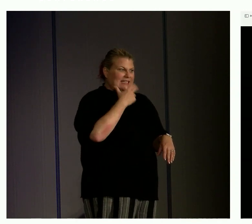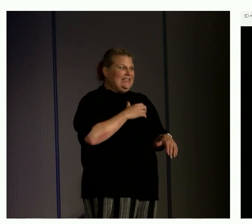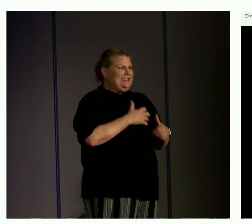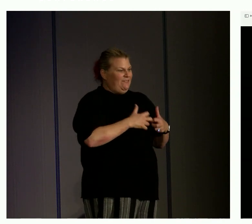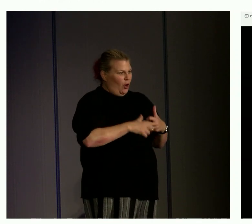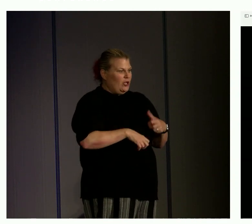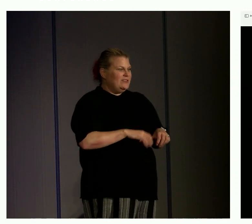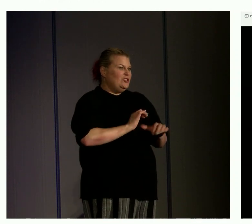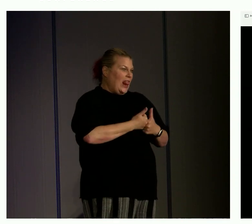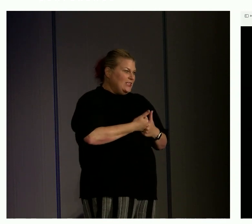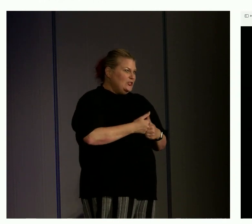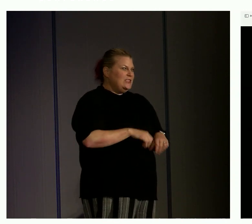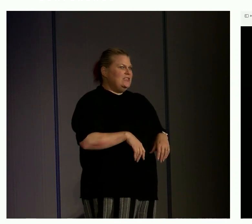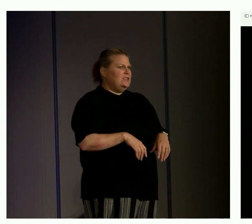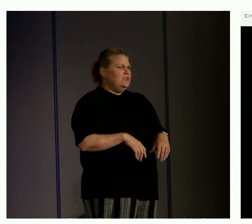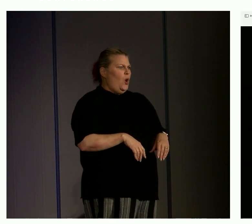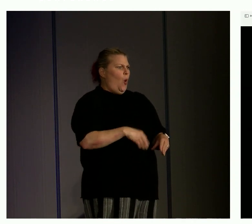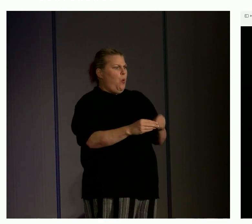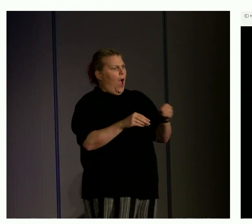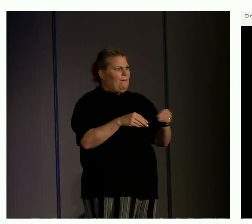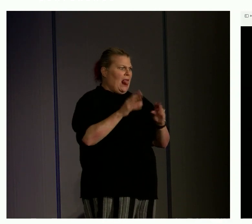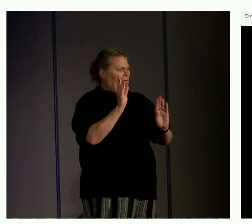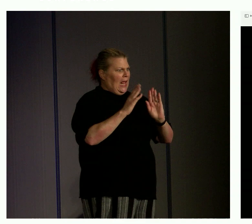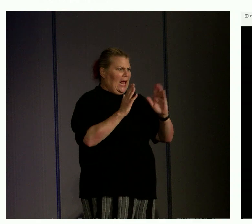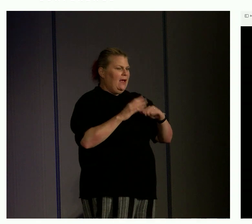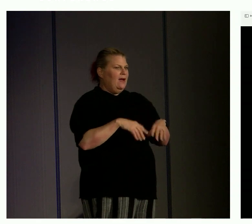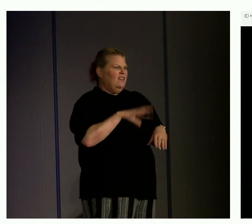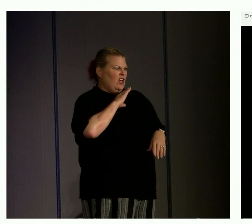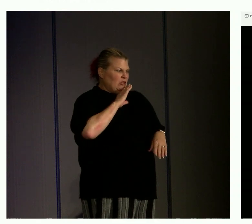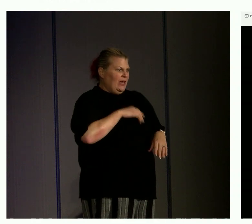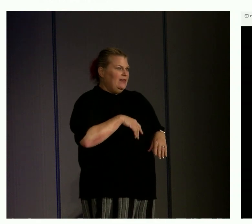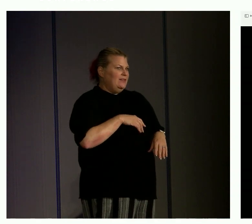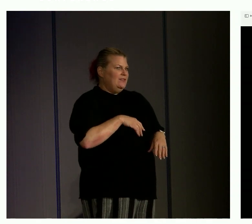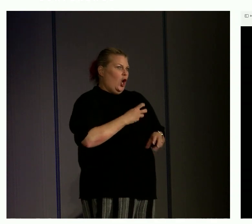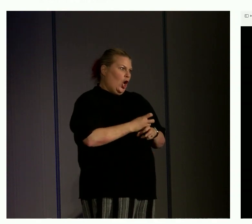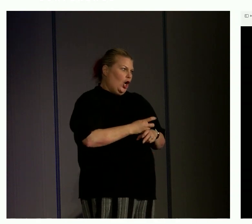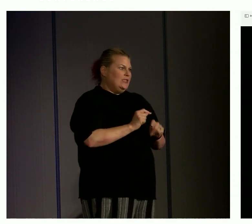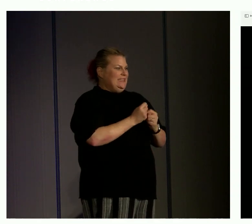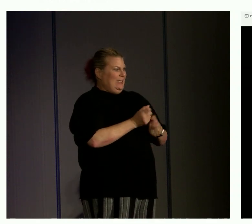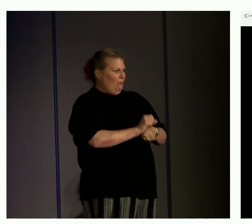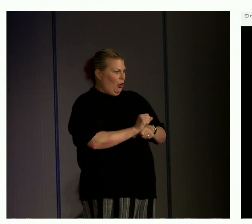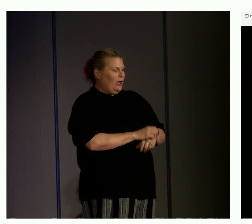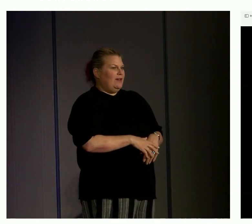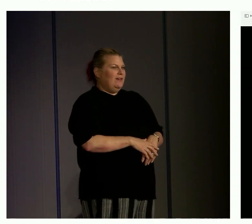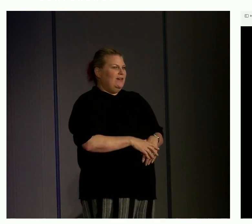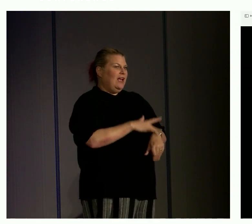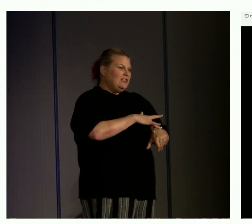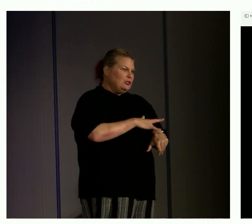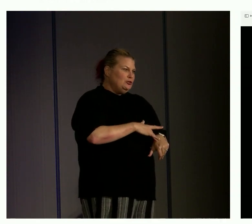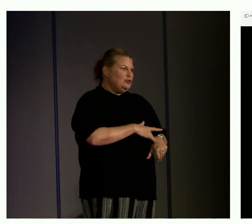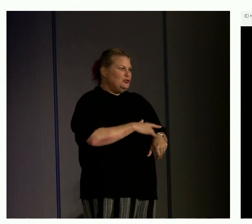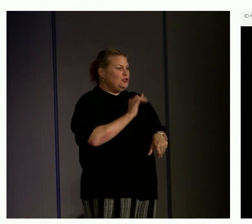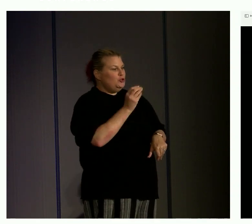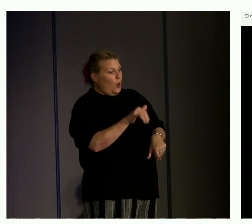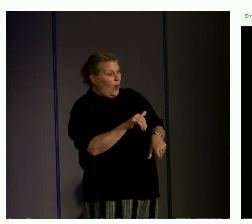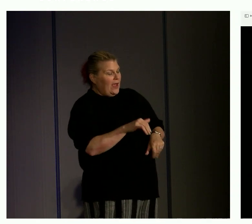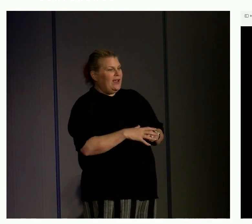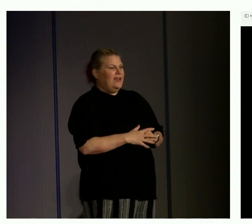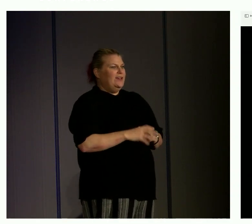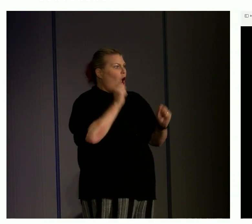challenging, wobbly, frustrating, hard, teamwork, touch, joy, collaborative,